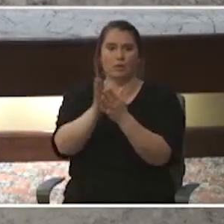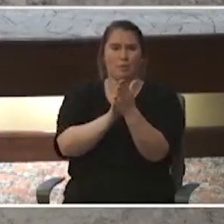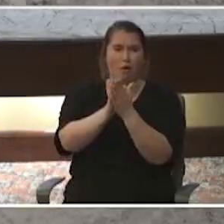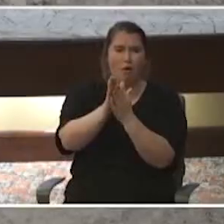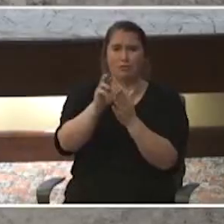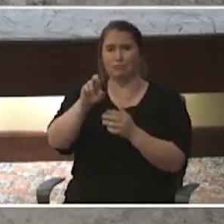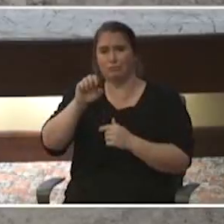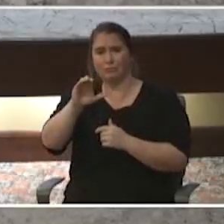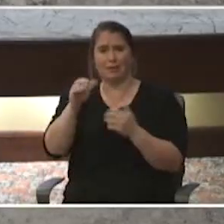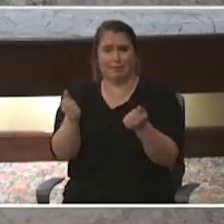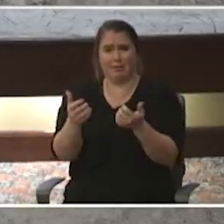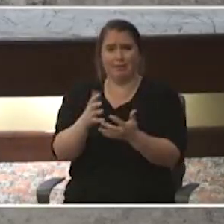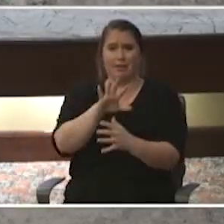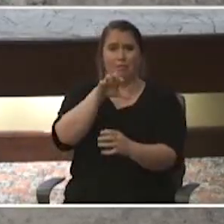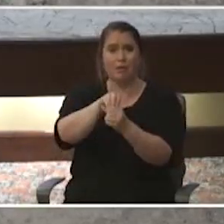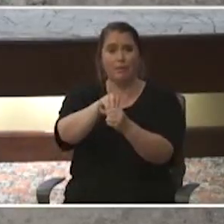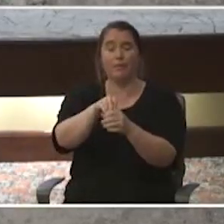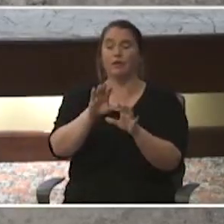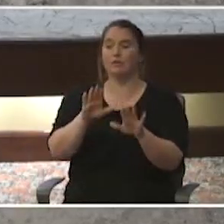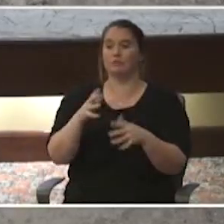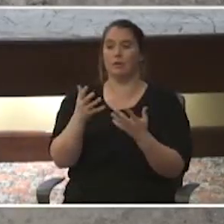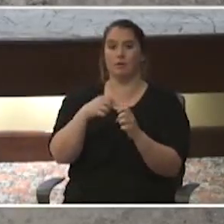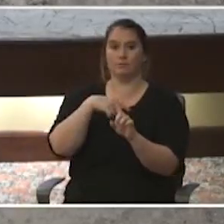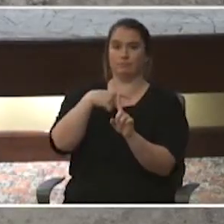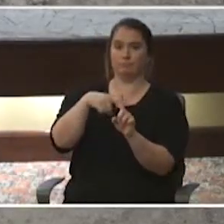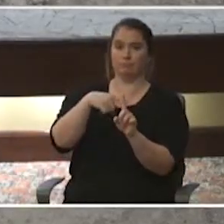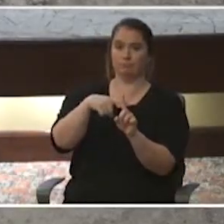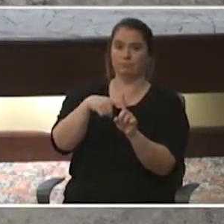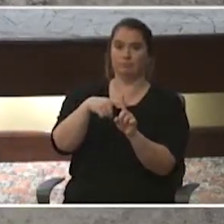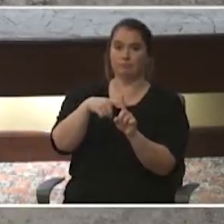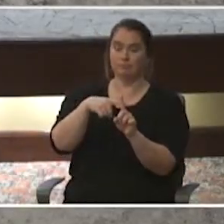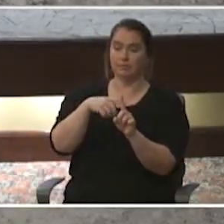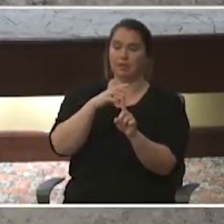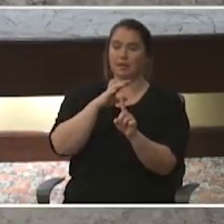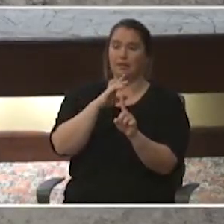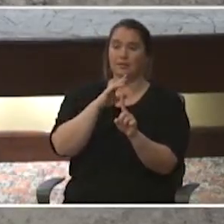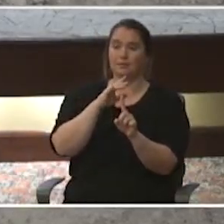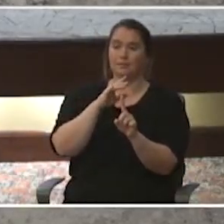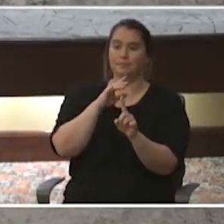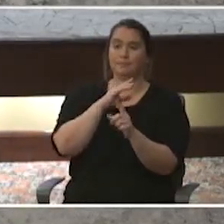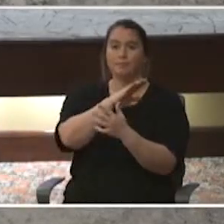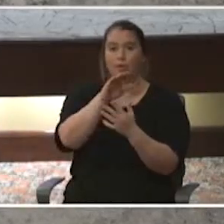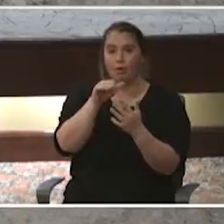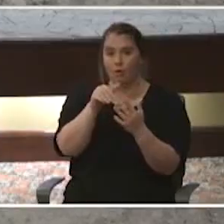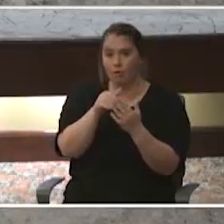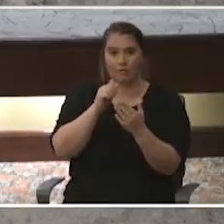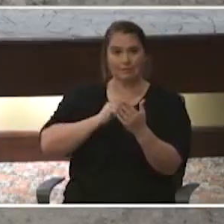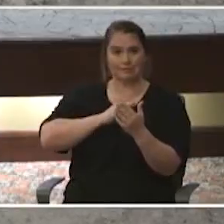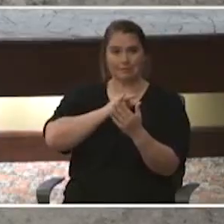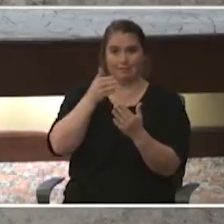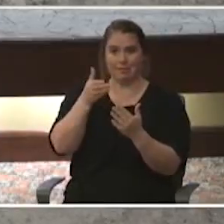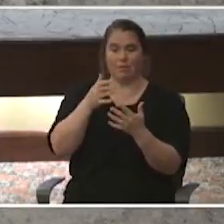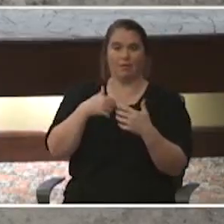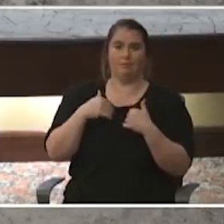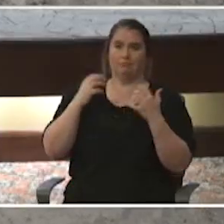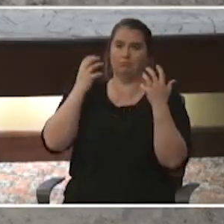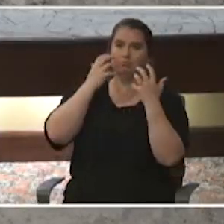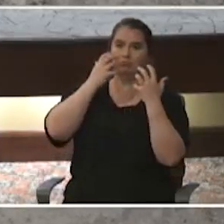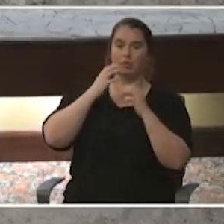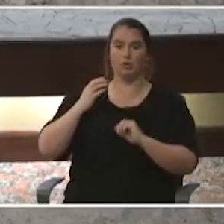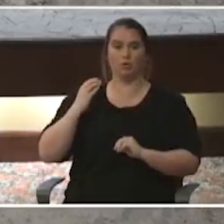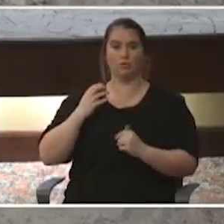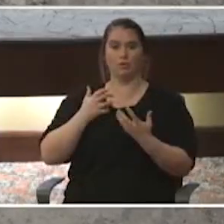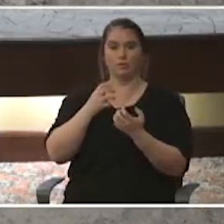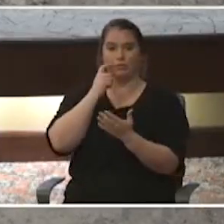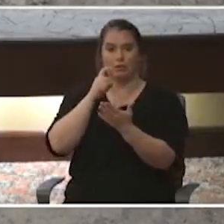especially. And, shout out to, all of the staff. We had some amazing co-chairs, and I will acknowledge